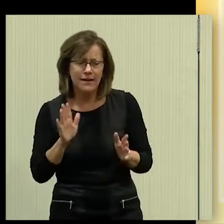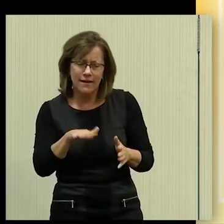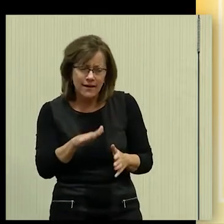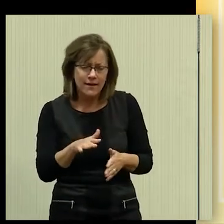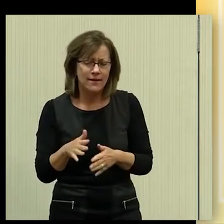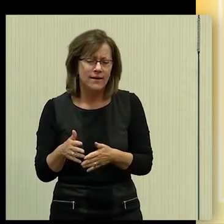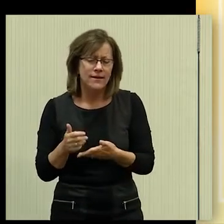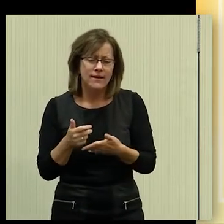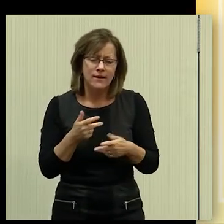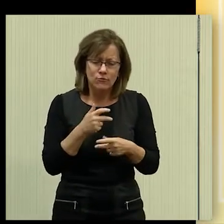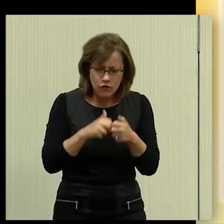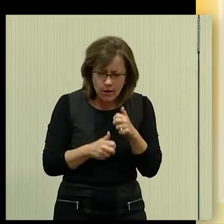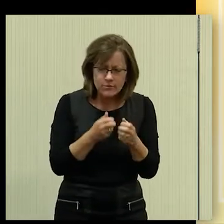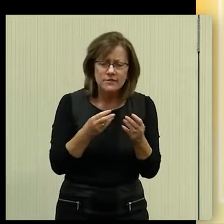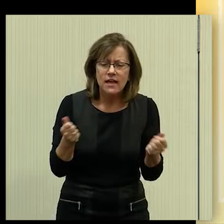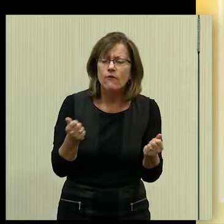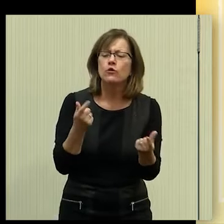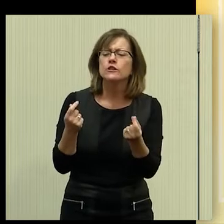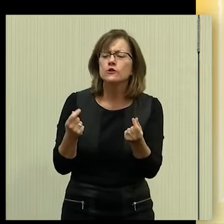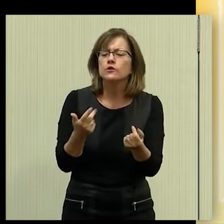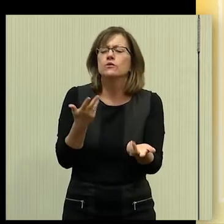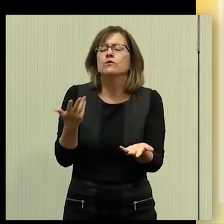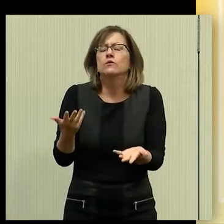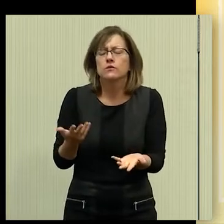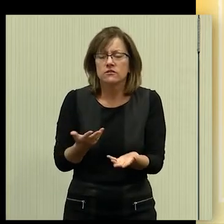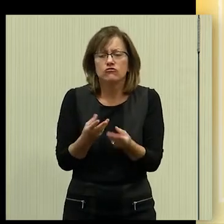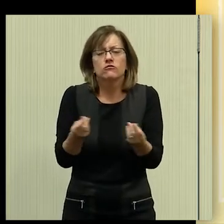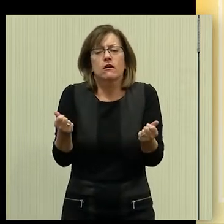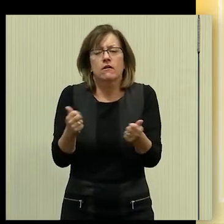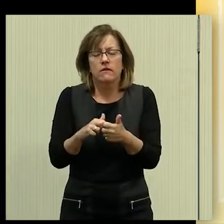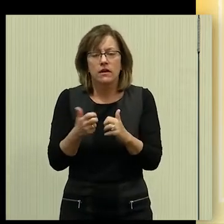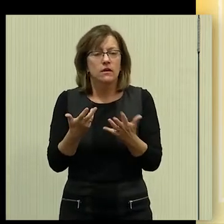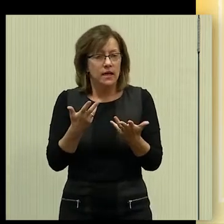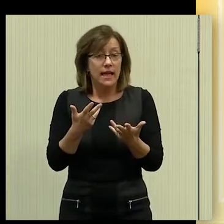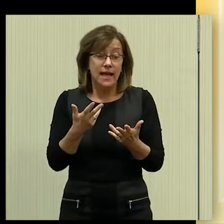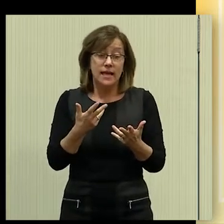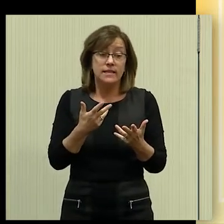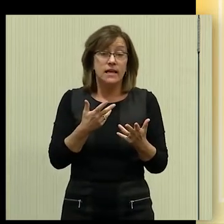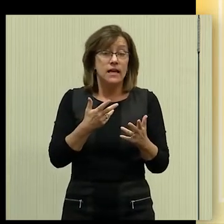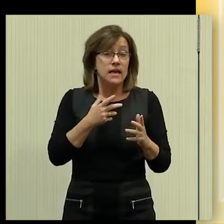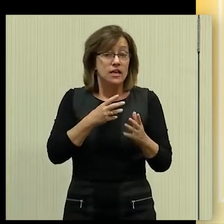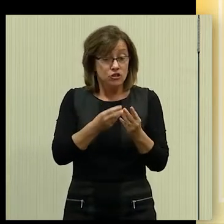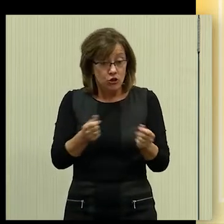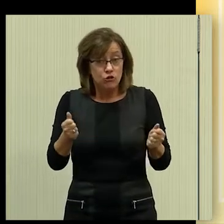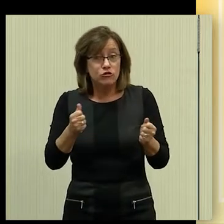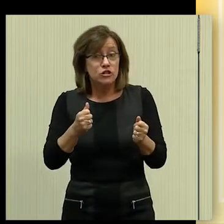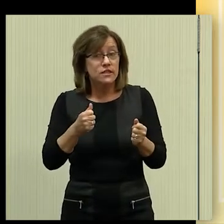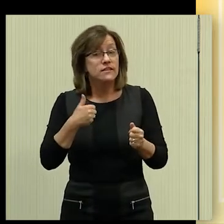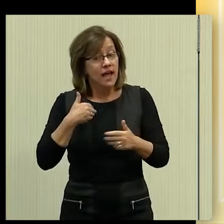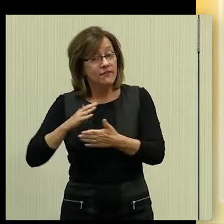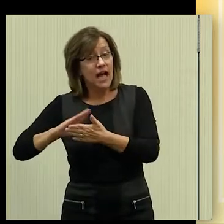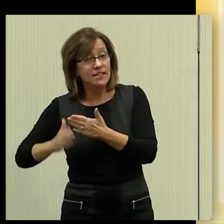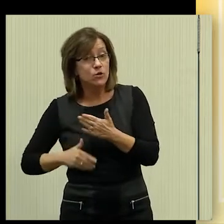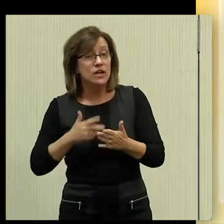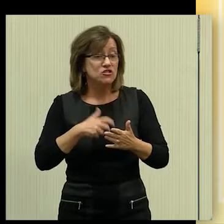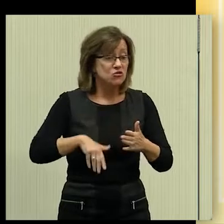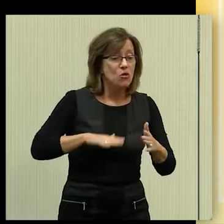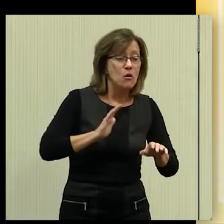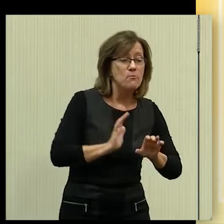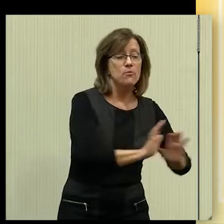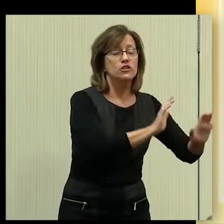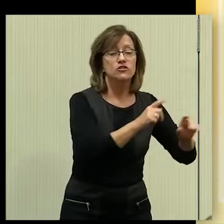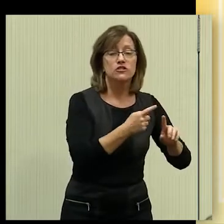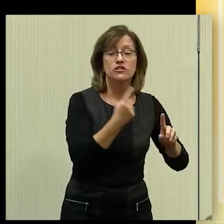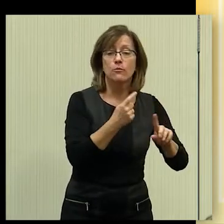figure out and problem solve that? And learning that the solutions have consequences. So they knock someone else off the chair, that's not a good thing.